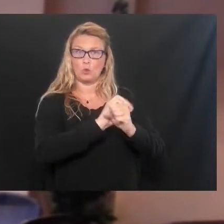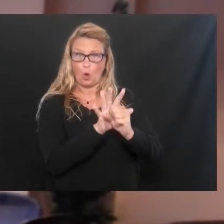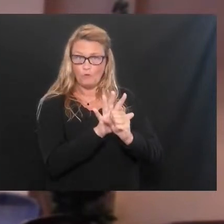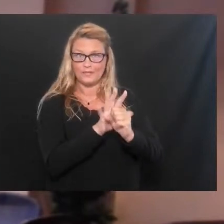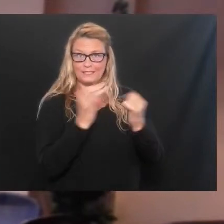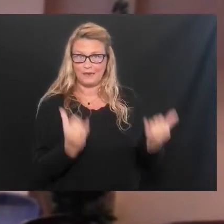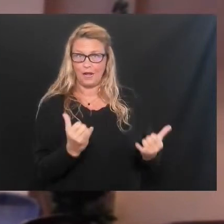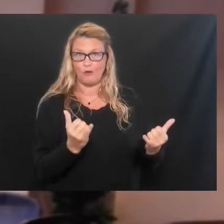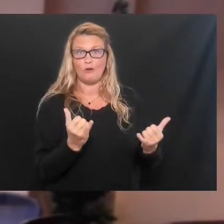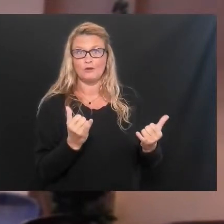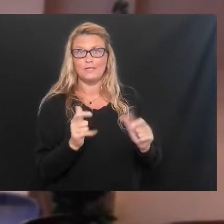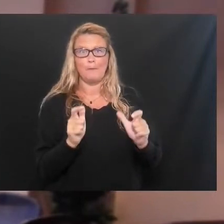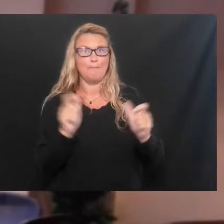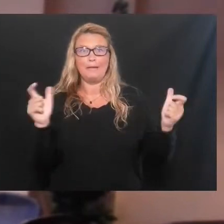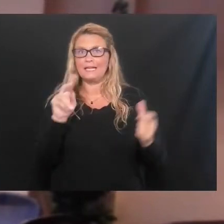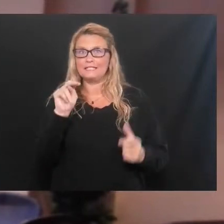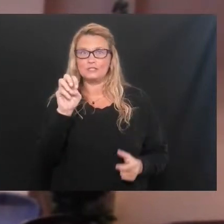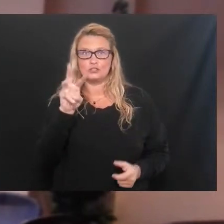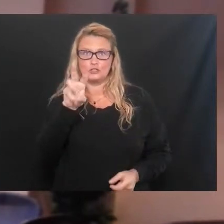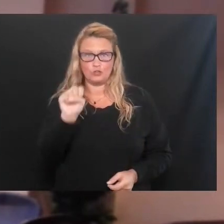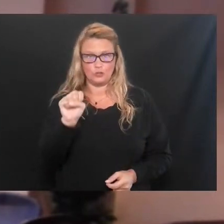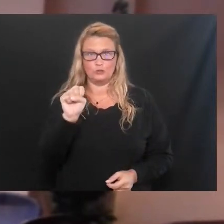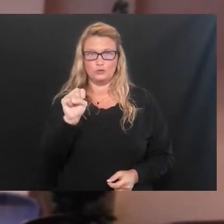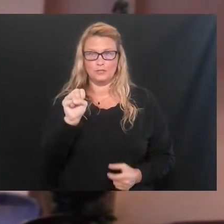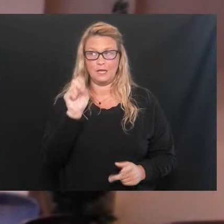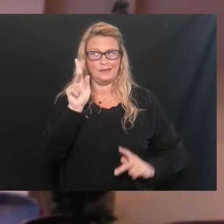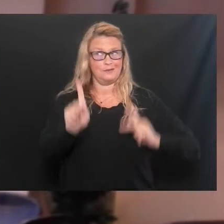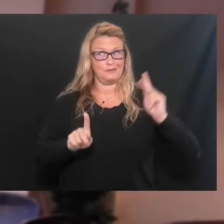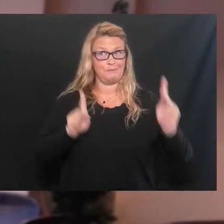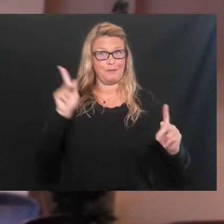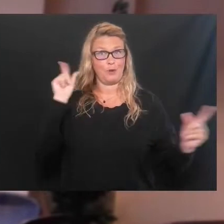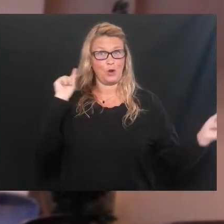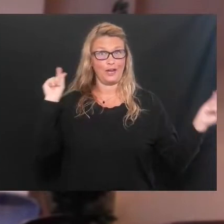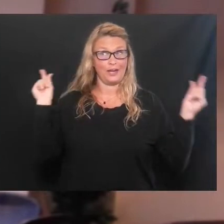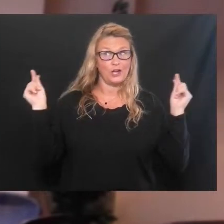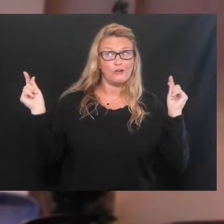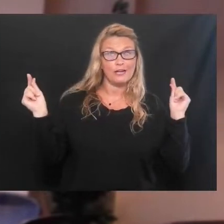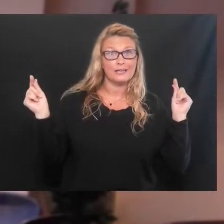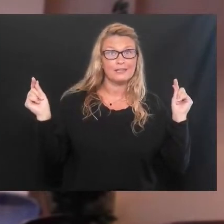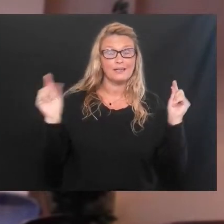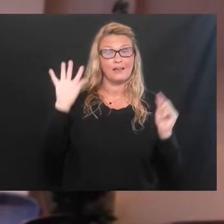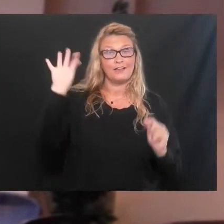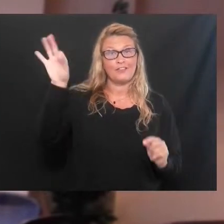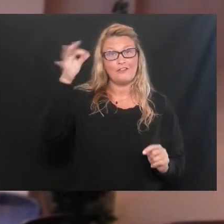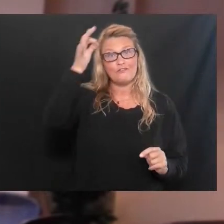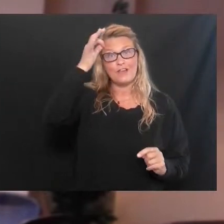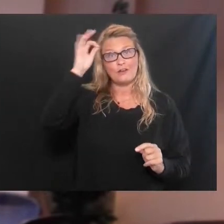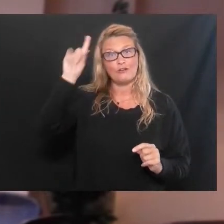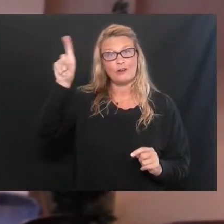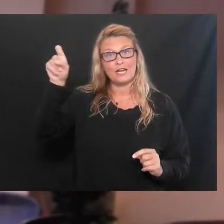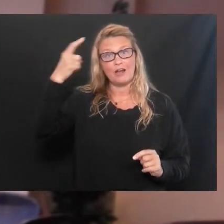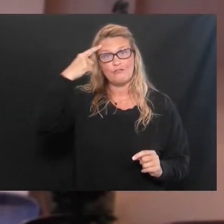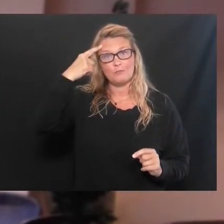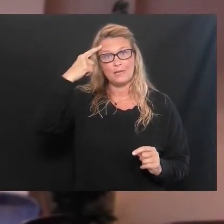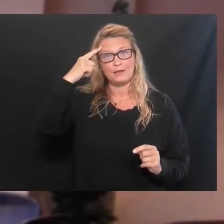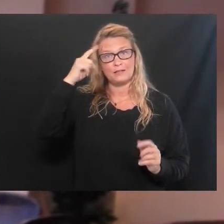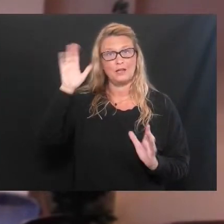biggest news, as people have heard, is that the federal government plans to